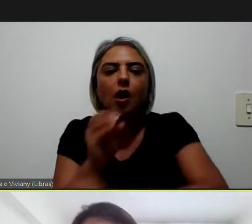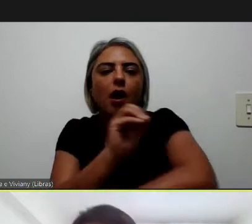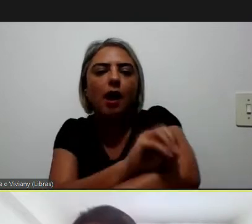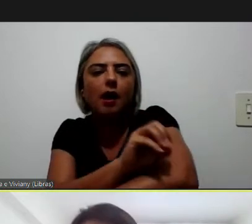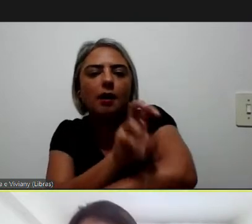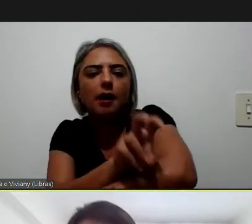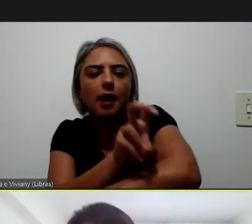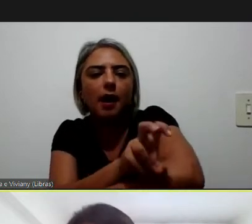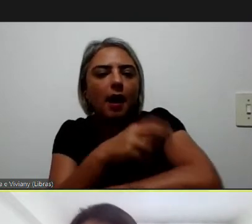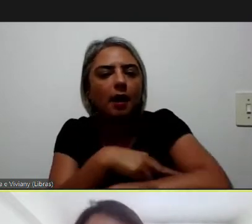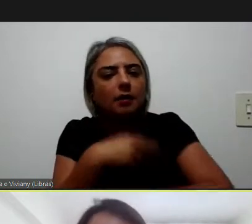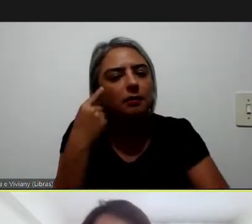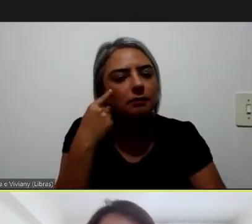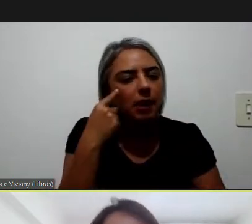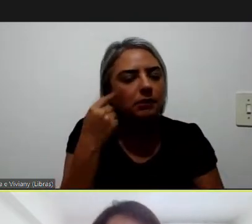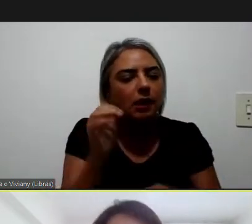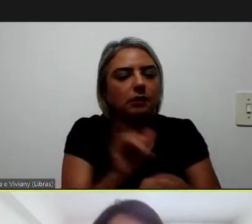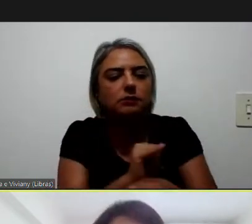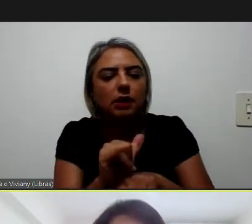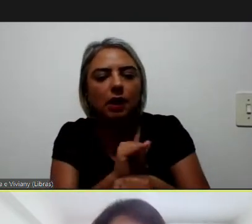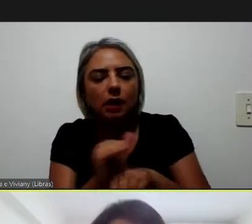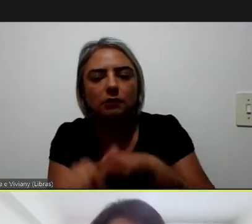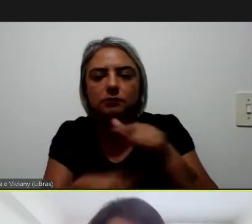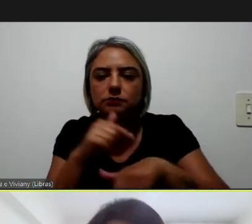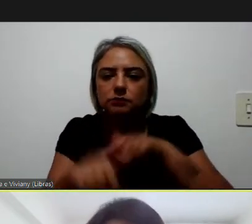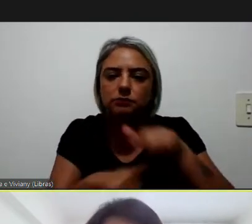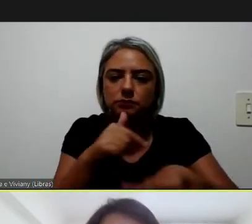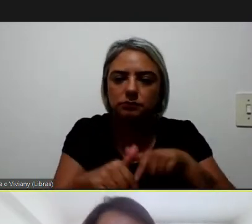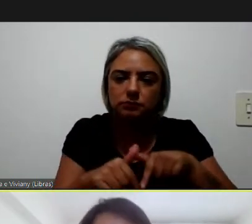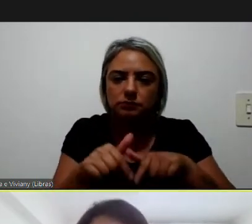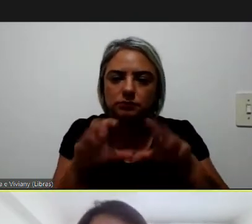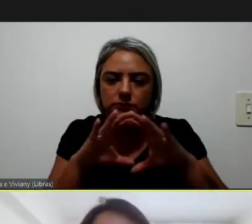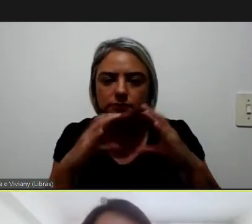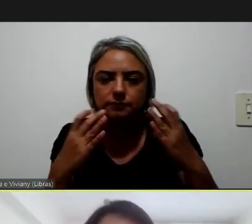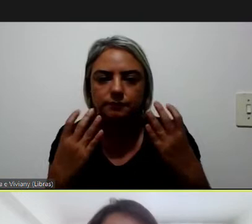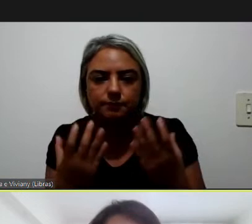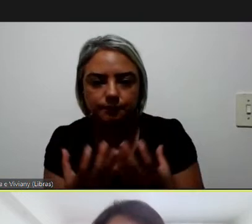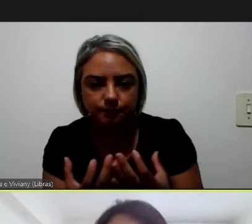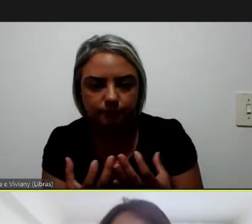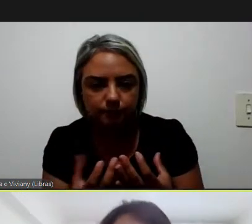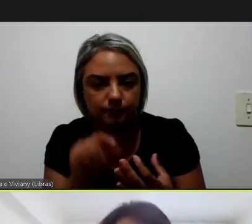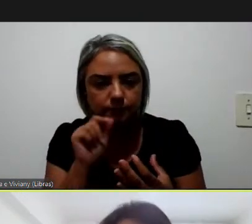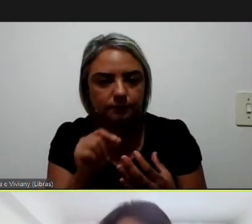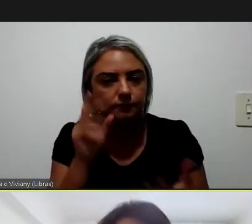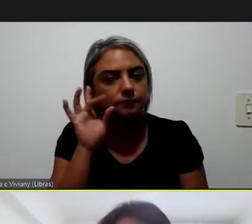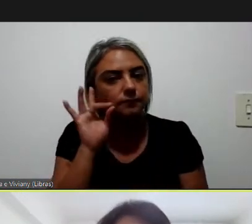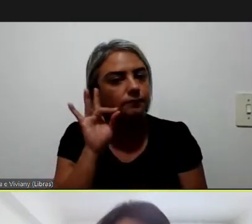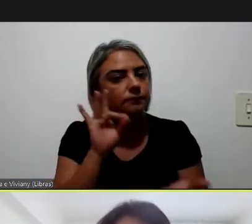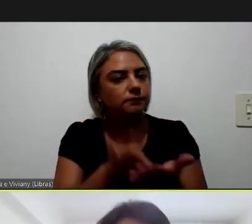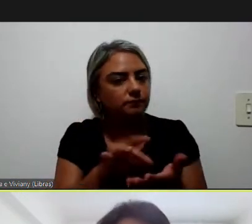school and the kindergarten of the place and think about strategies to work with that community